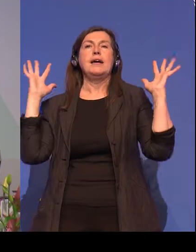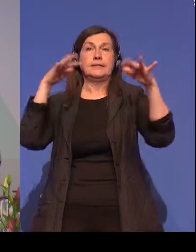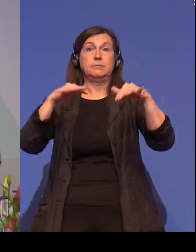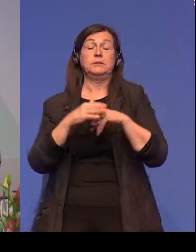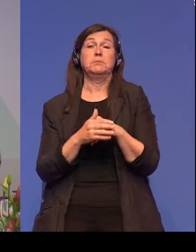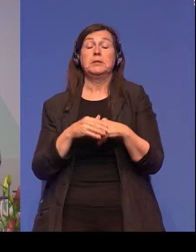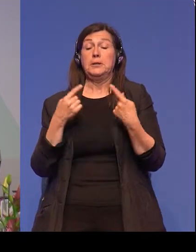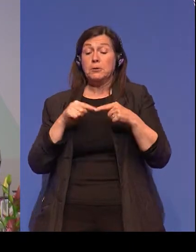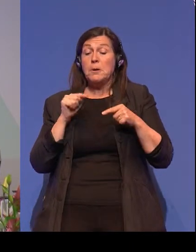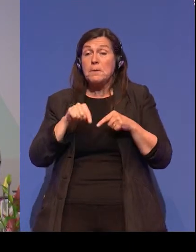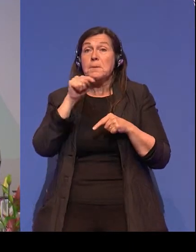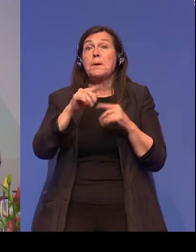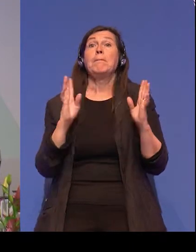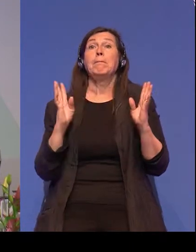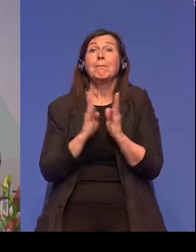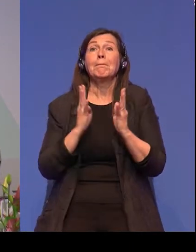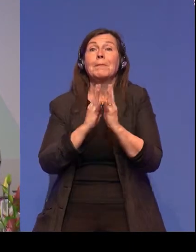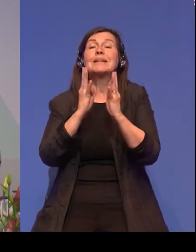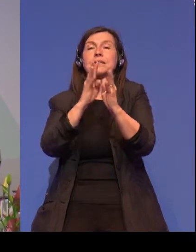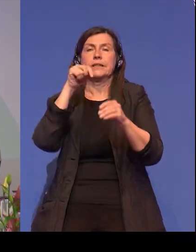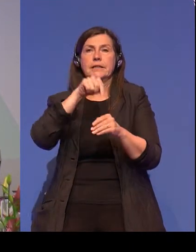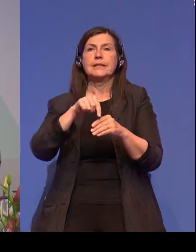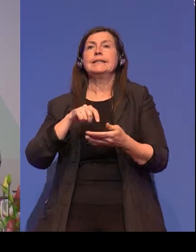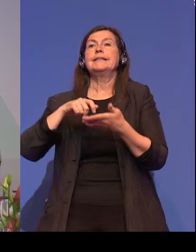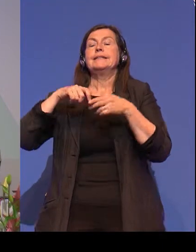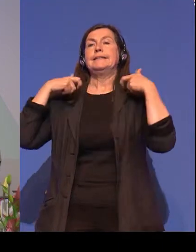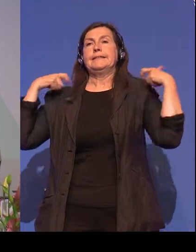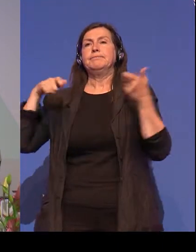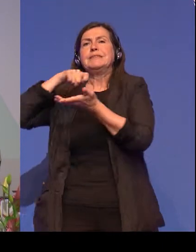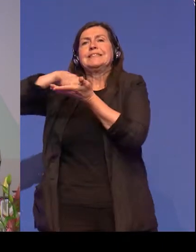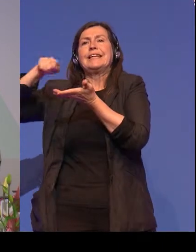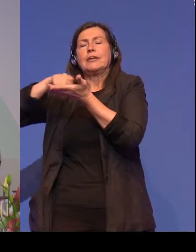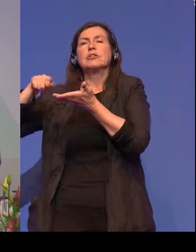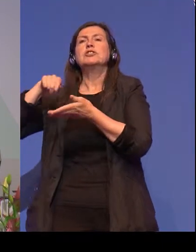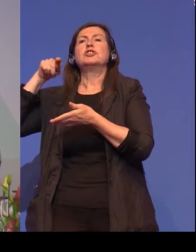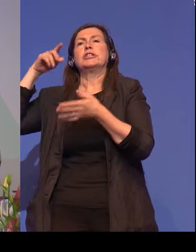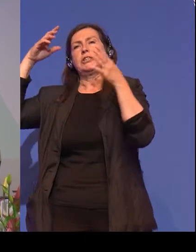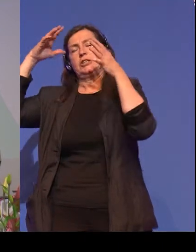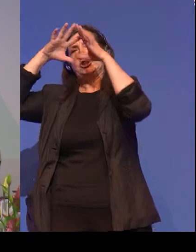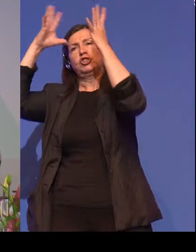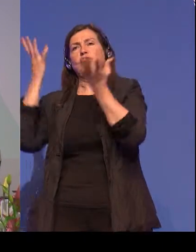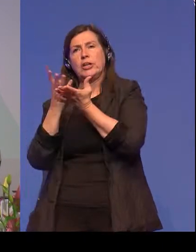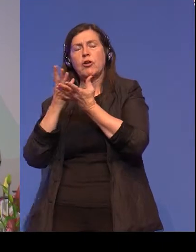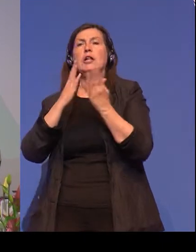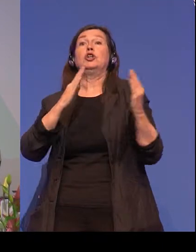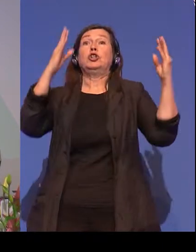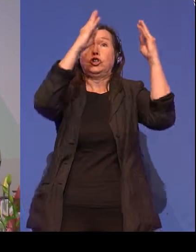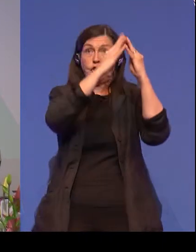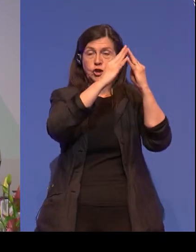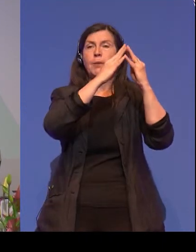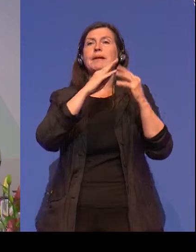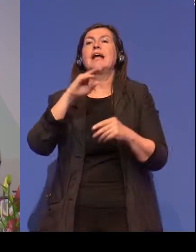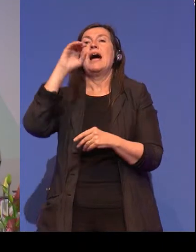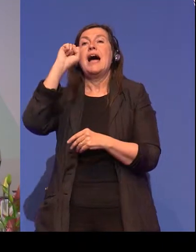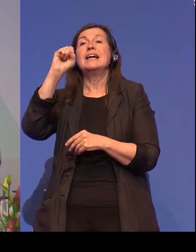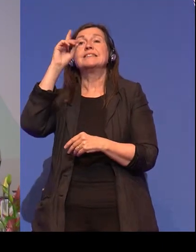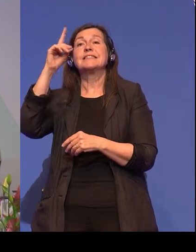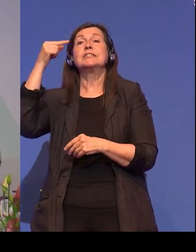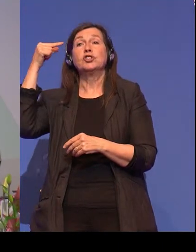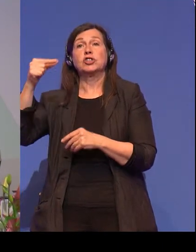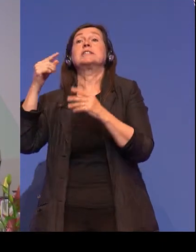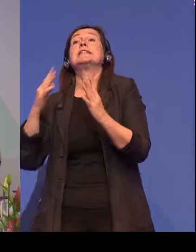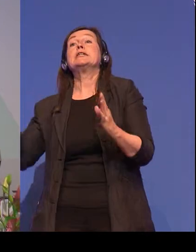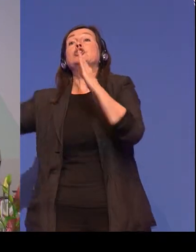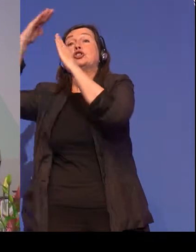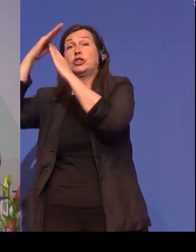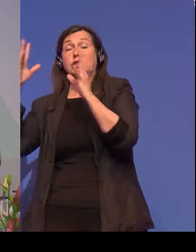included the Secretary General's Climate Action Summit, the SDG Summit, a high-level dialogue on